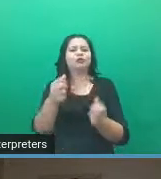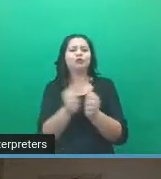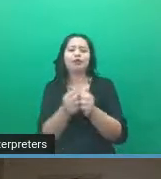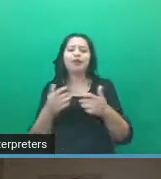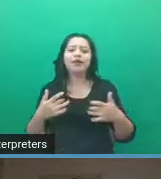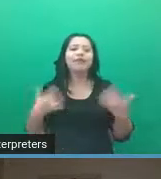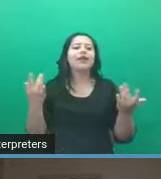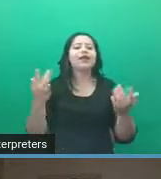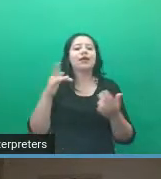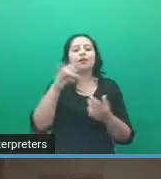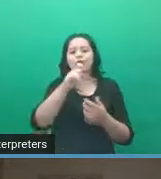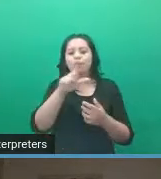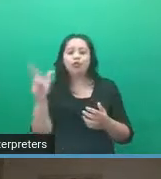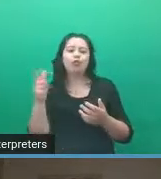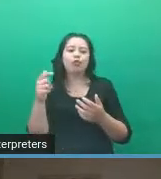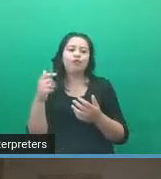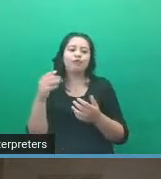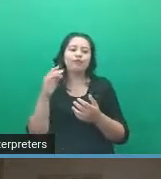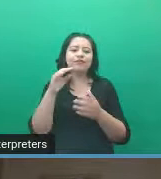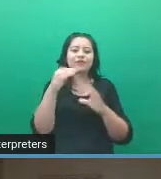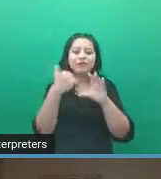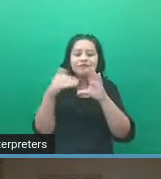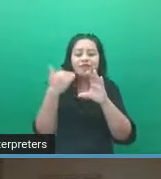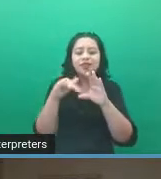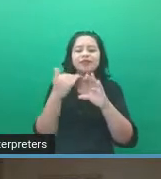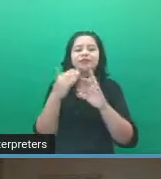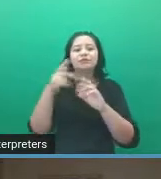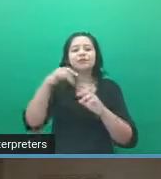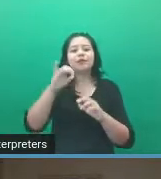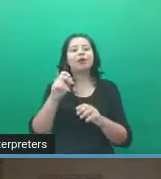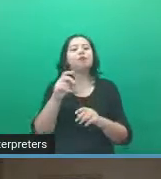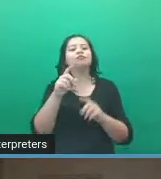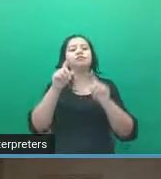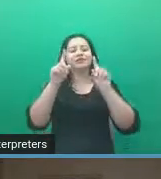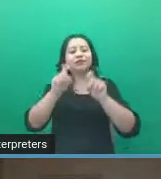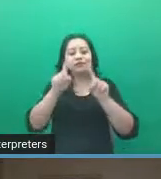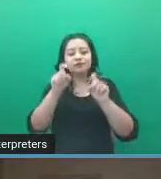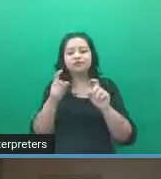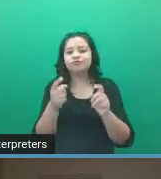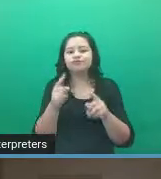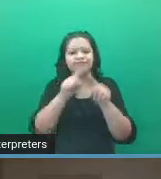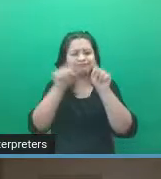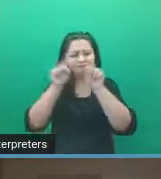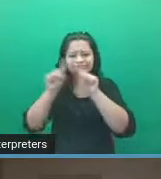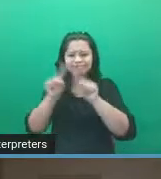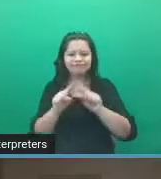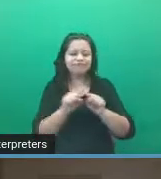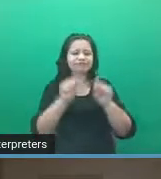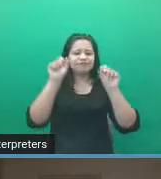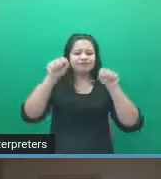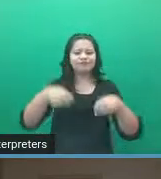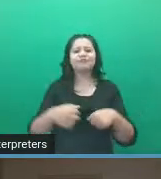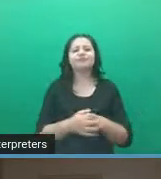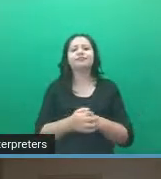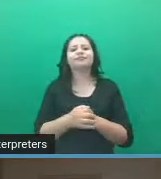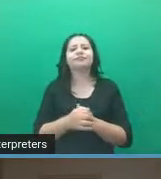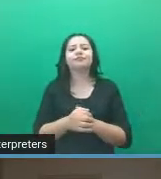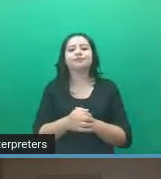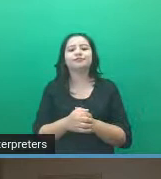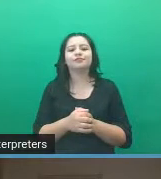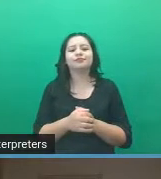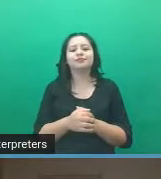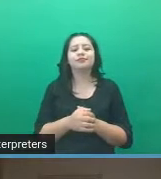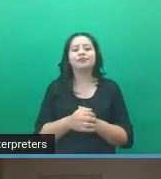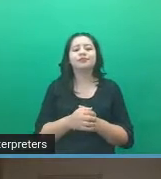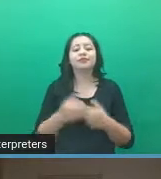poll, collect email addresses for a newsletter, create a pop quiz, and more. You can choose from a bunch of question options from multiple choice to drop down to a